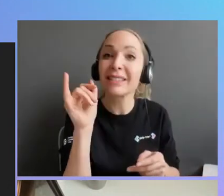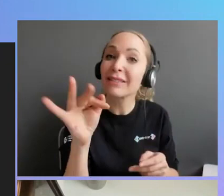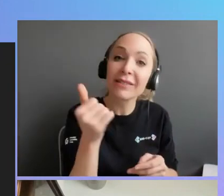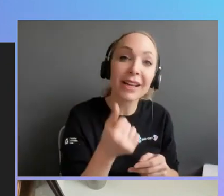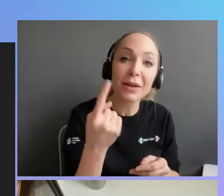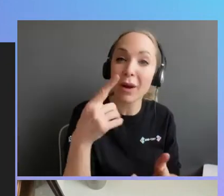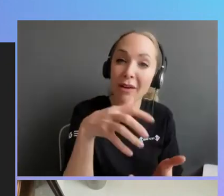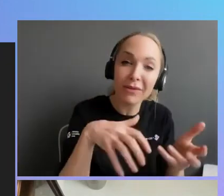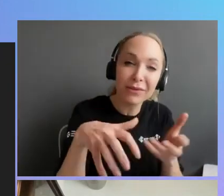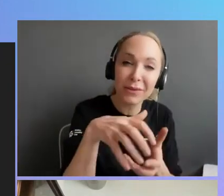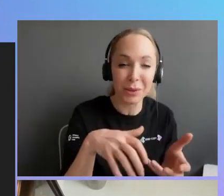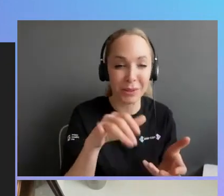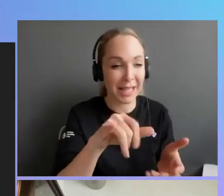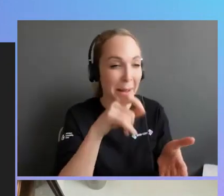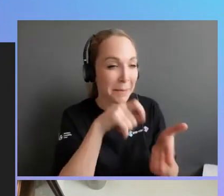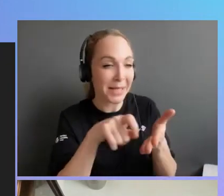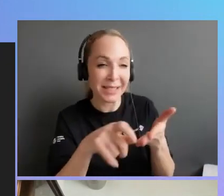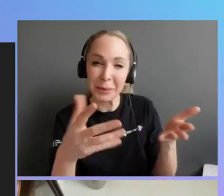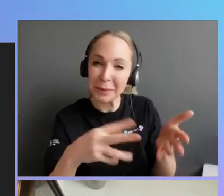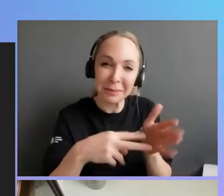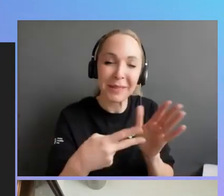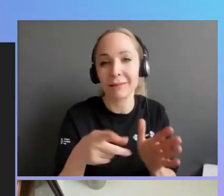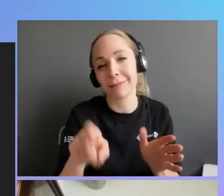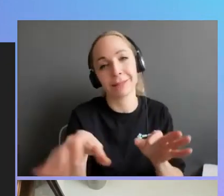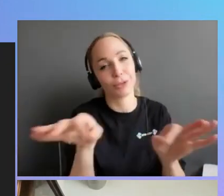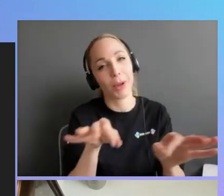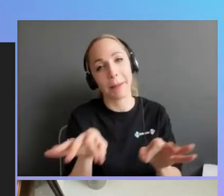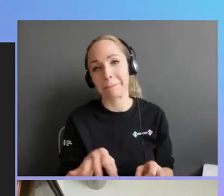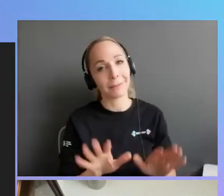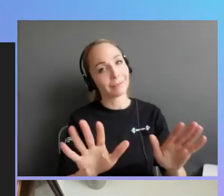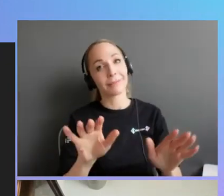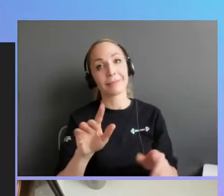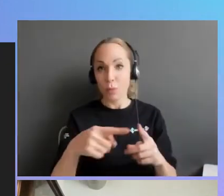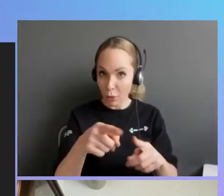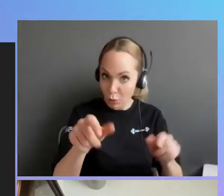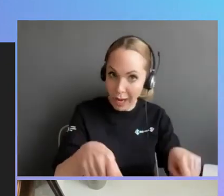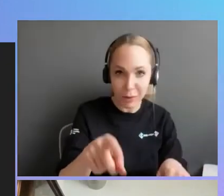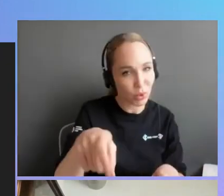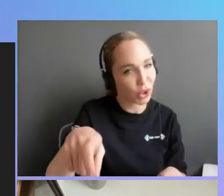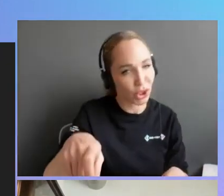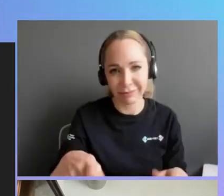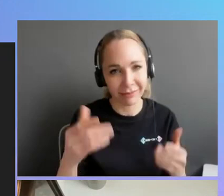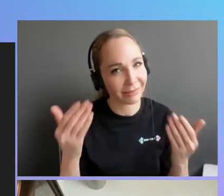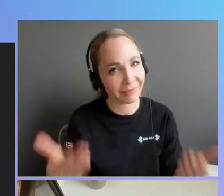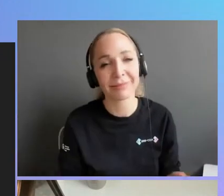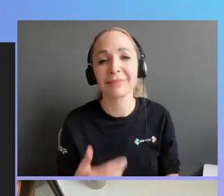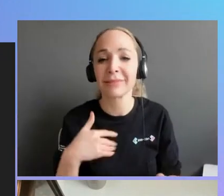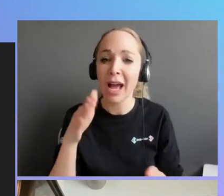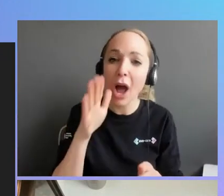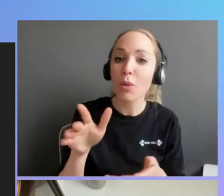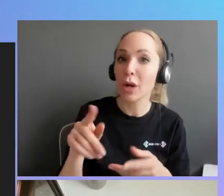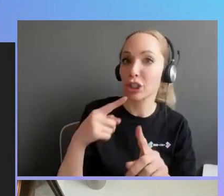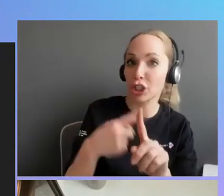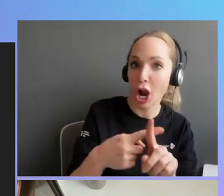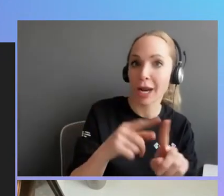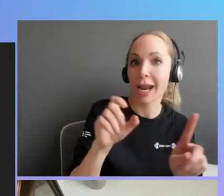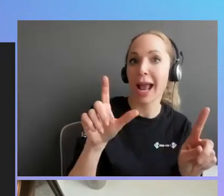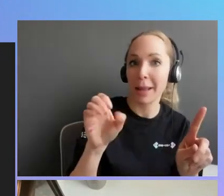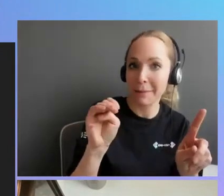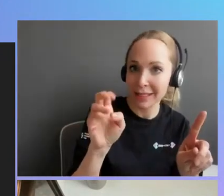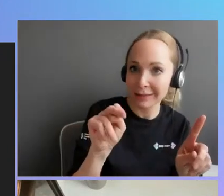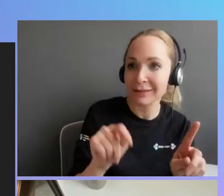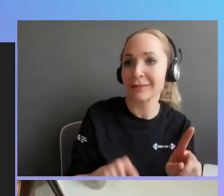pencil actually means, let's just be descriptive. When we can, we should. So same thing, I've targeted the element. I'm going to select label and name. We can add this to the top,